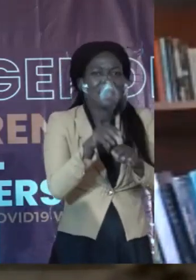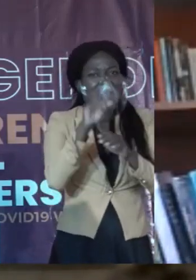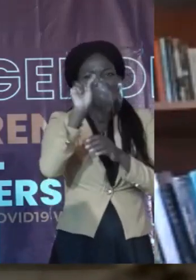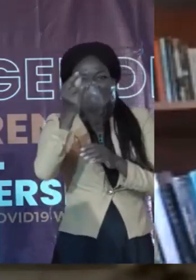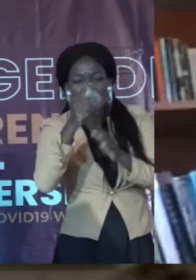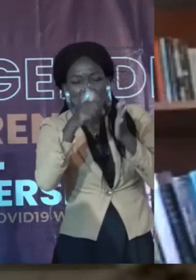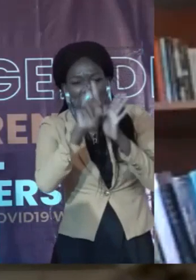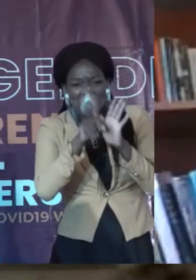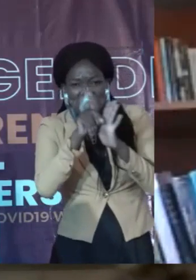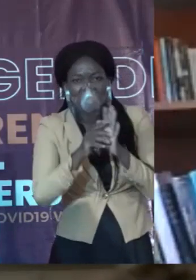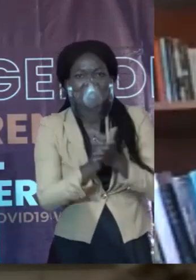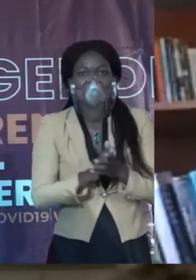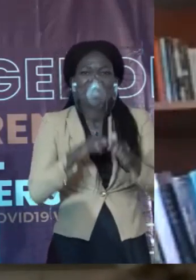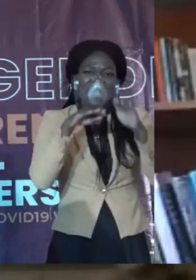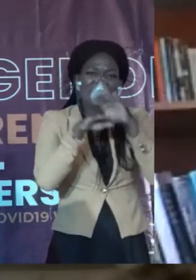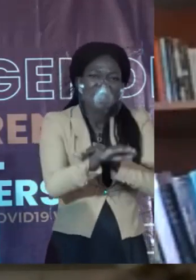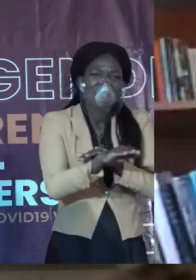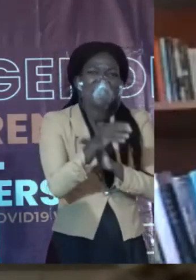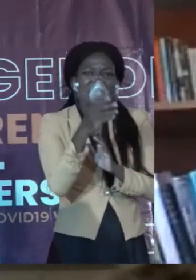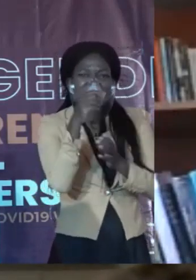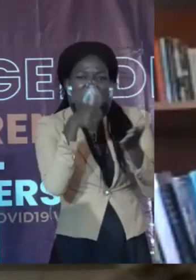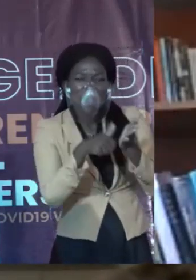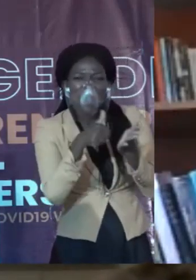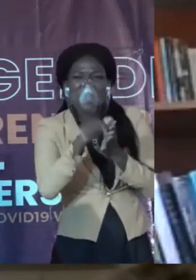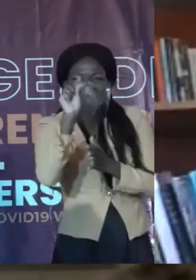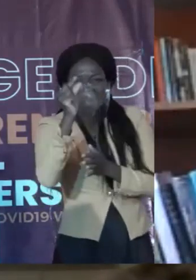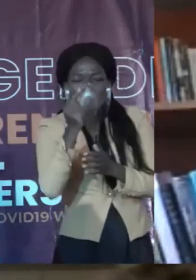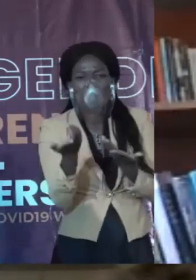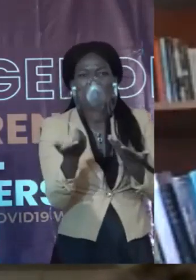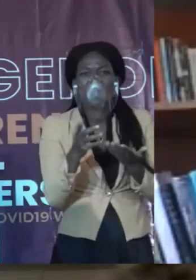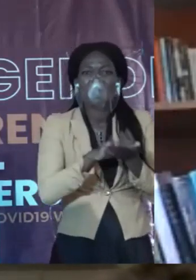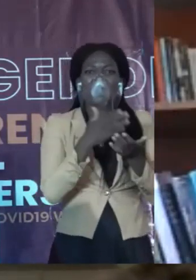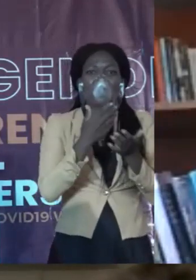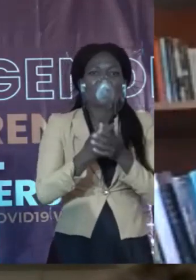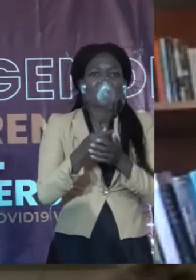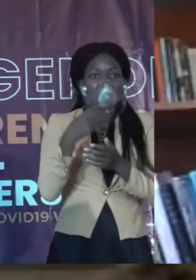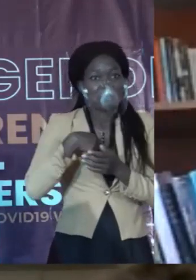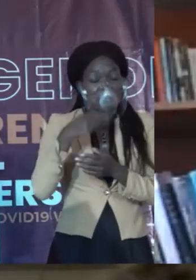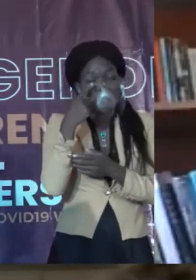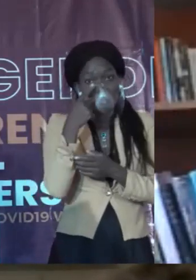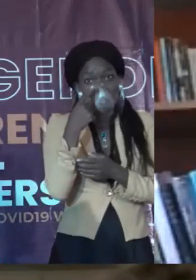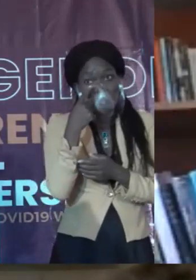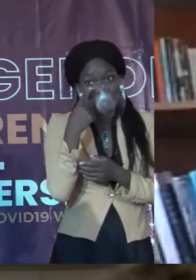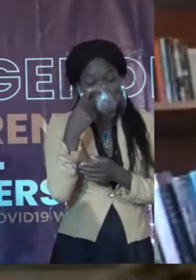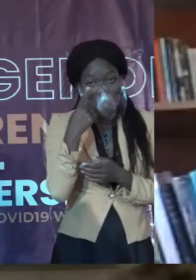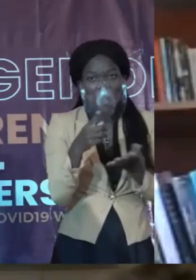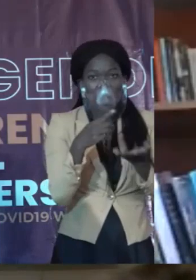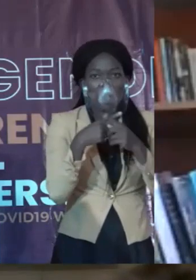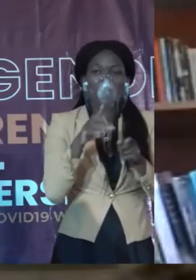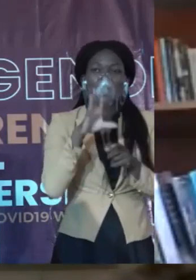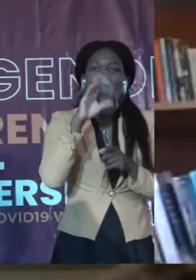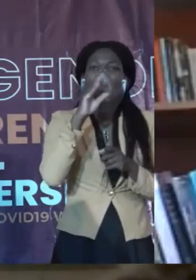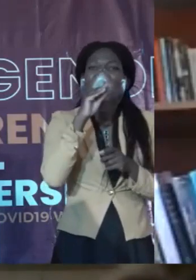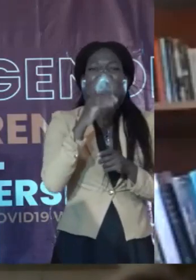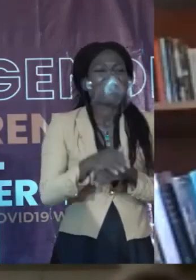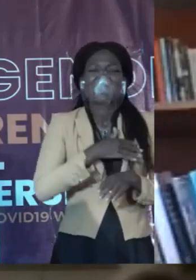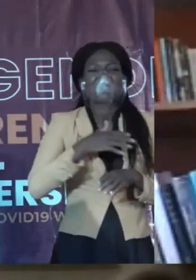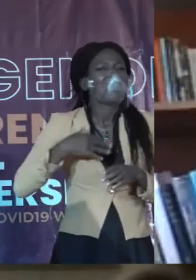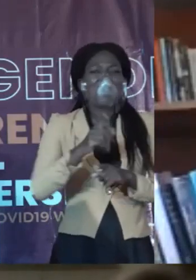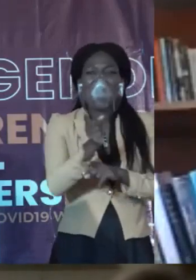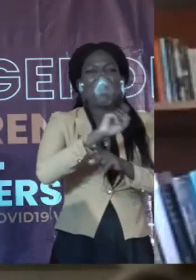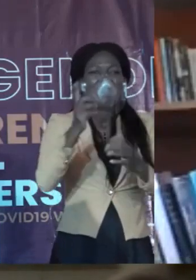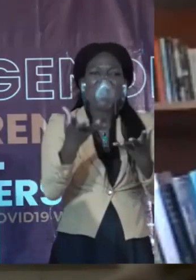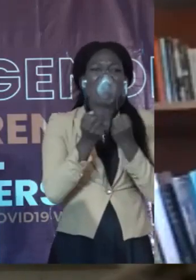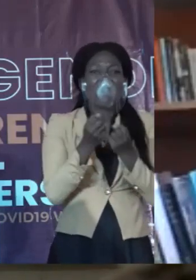micro savings and loans, micro this, micro that. Because we are already saying women cannot handle big and they